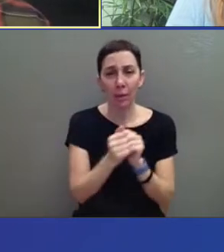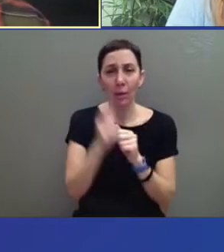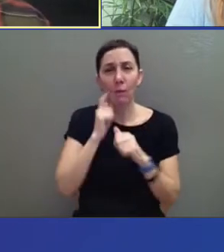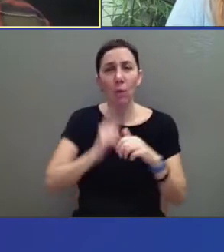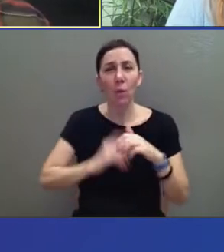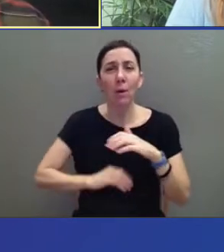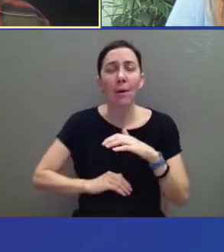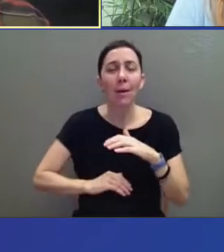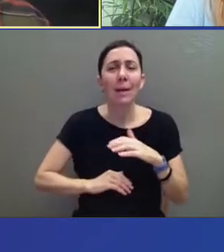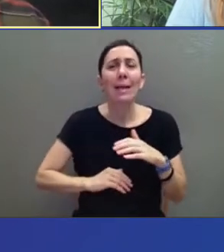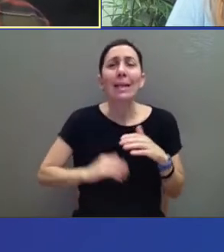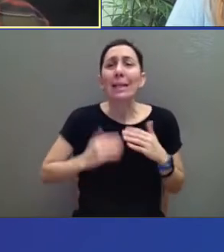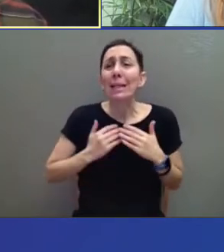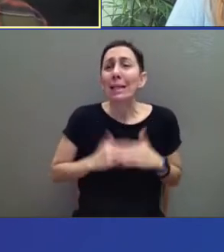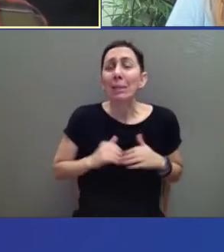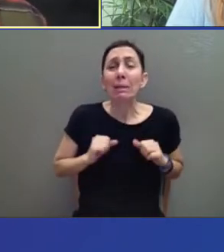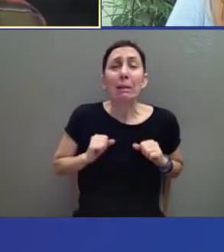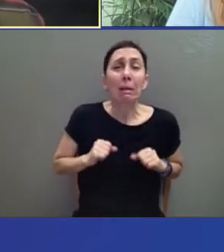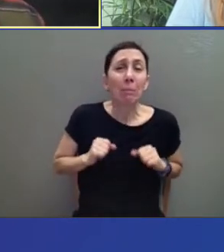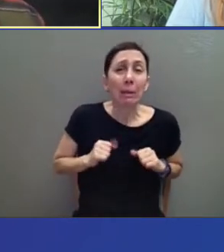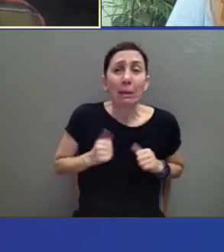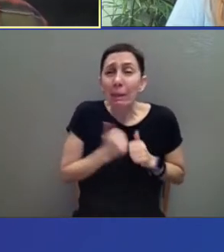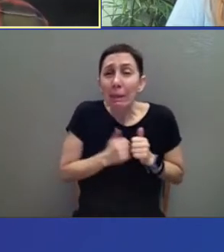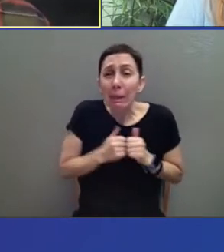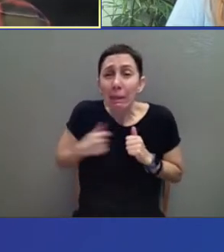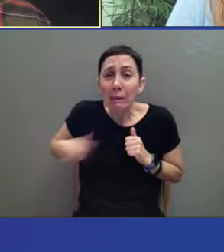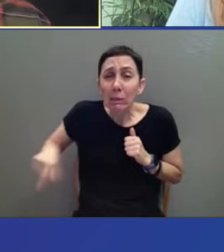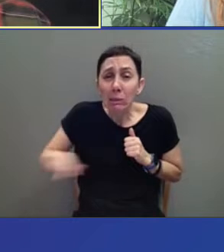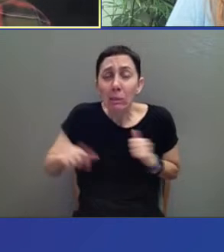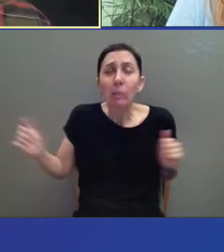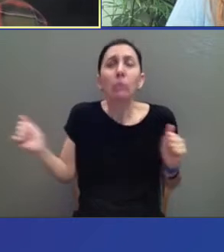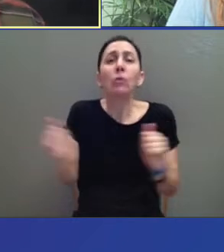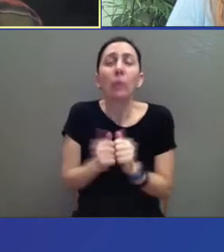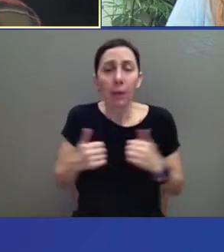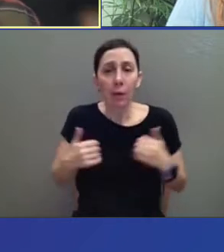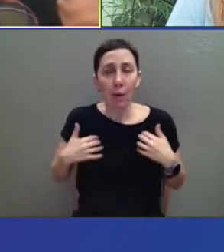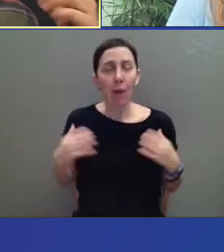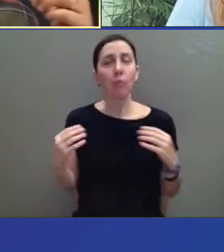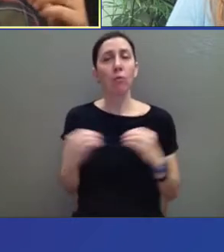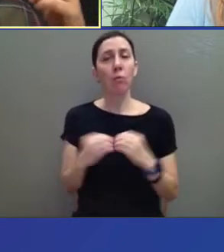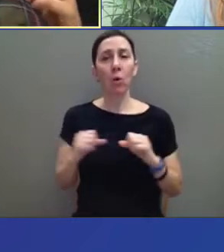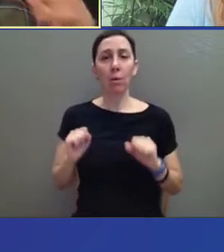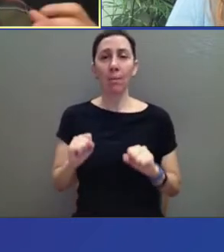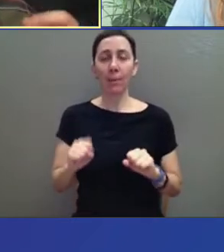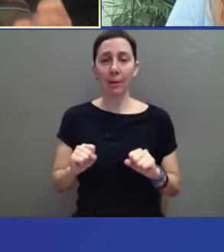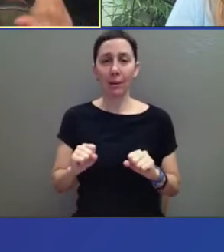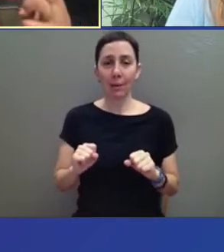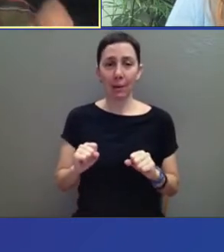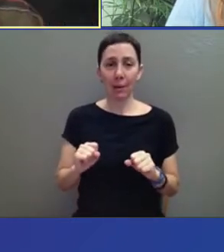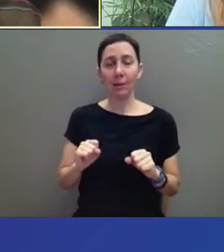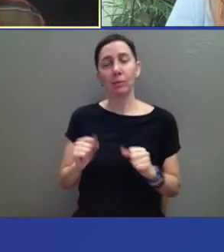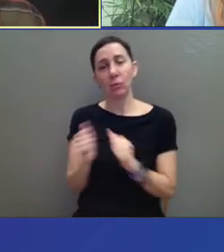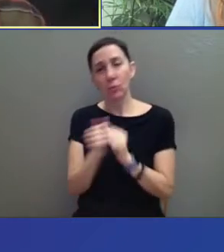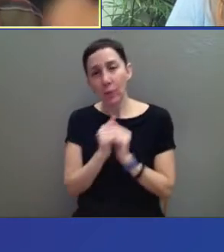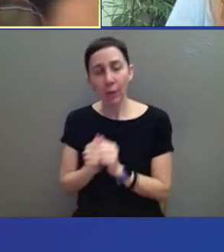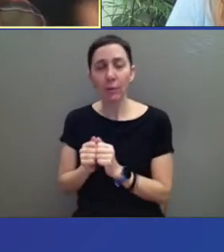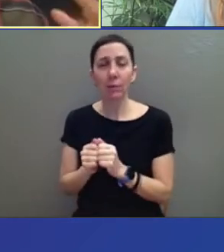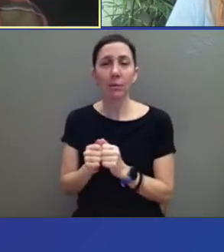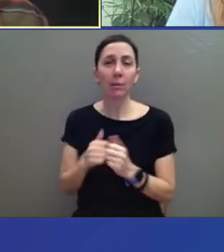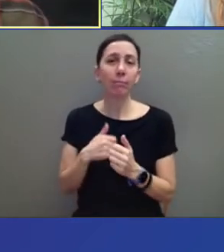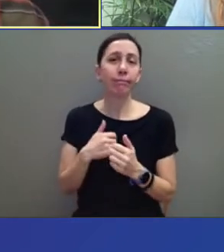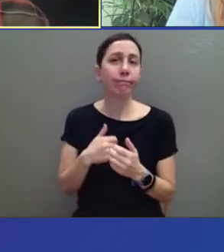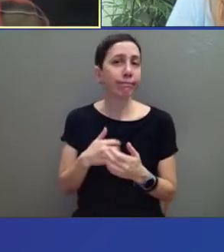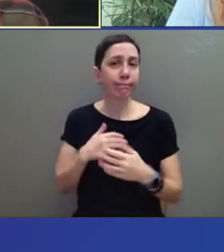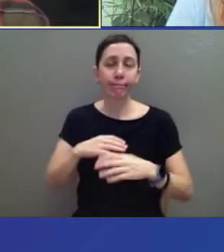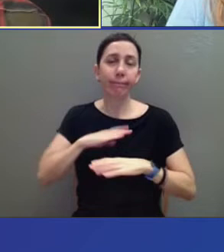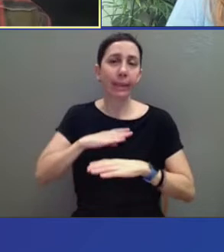really limited capacity and bandwidth in order to comport with constrained timelines. And of course, most importantly, to get money in the